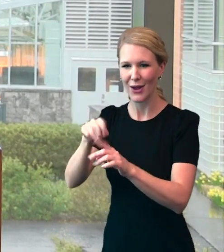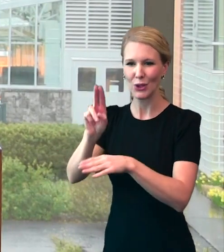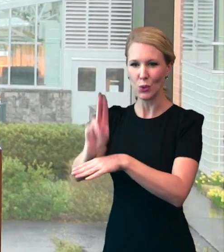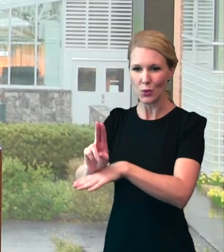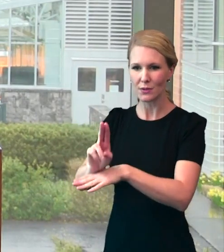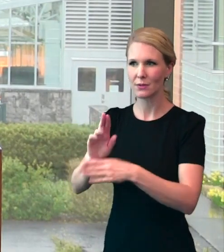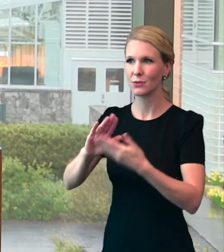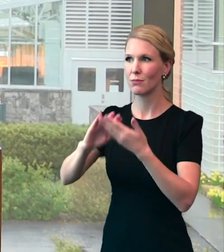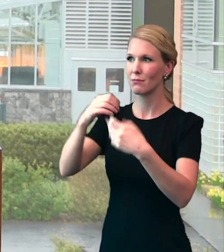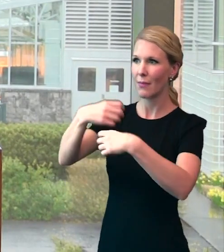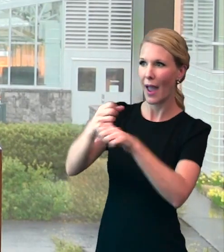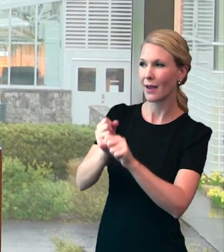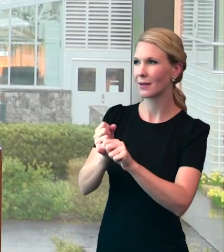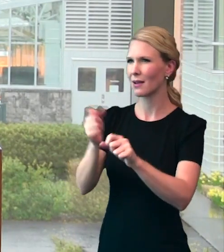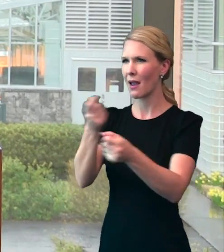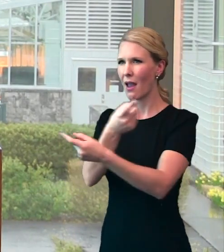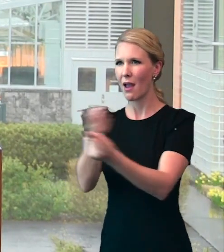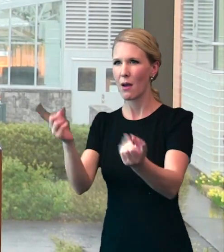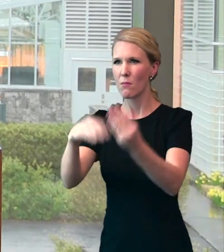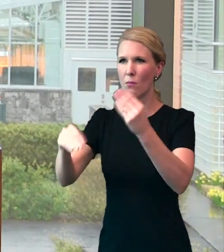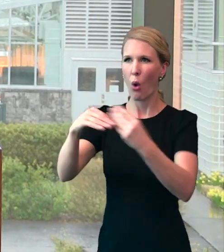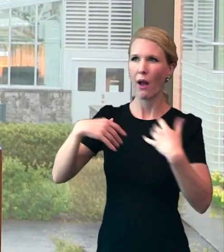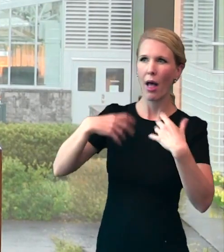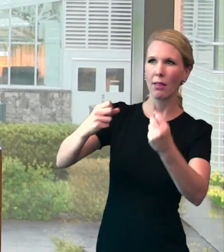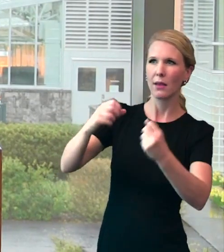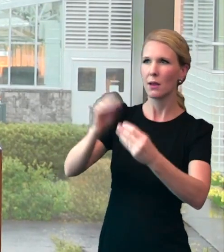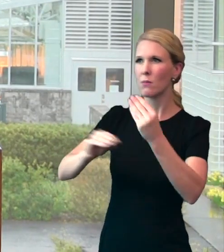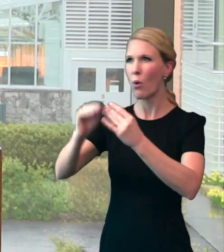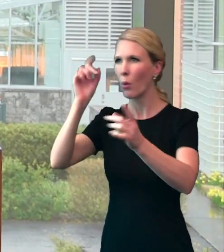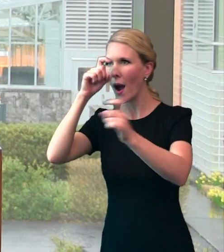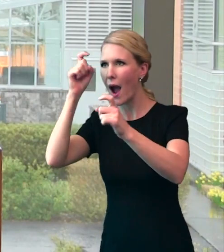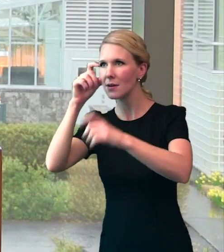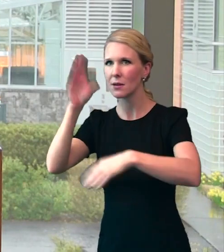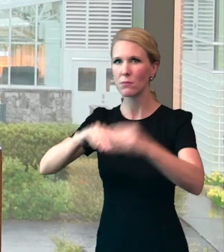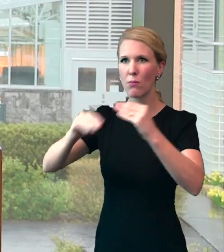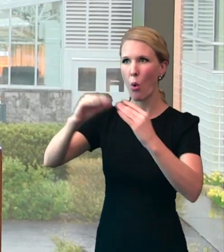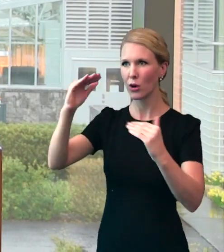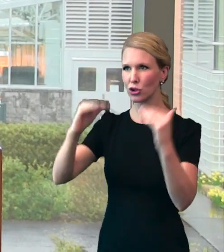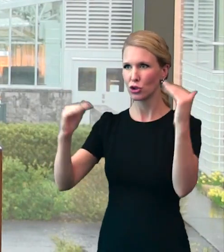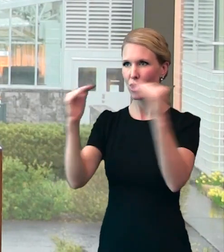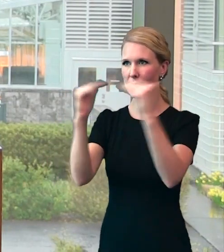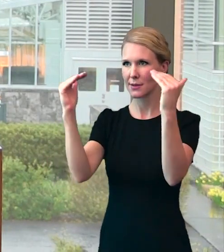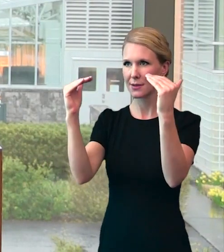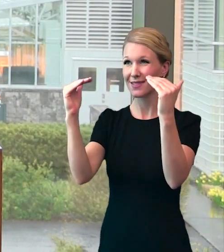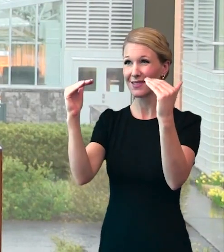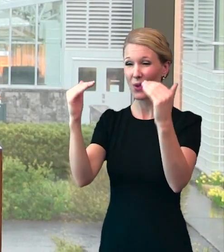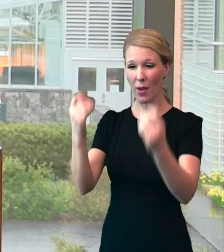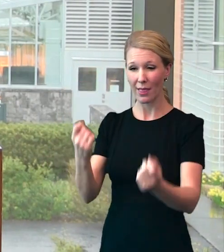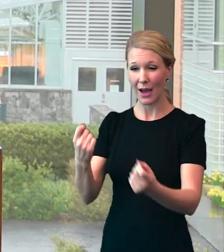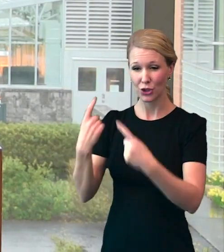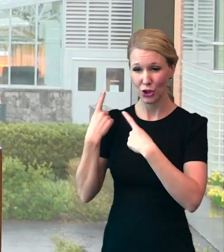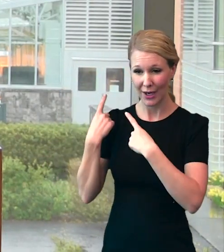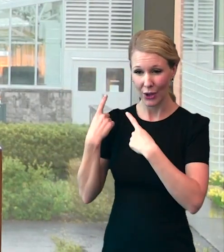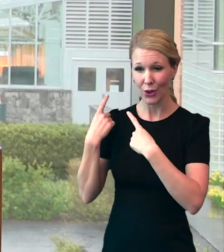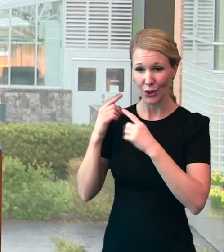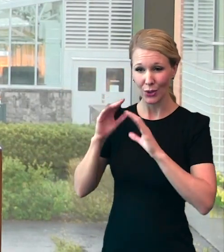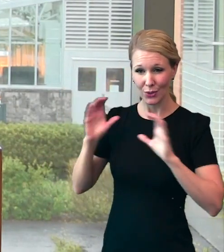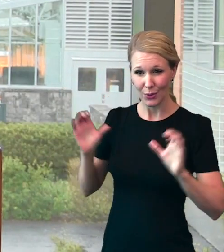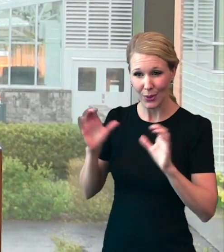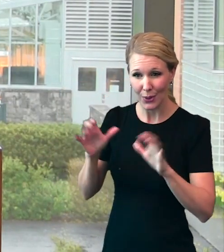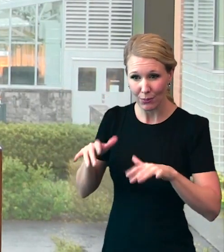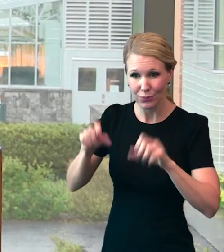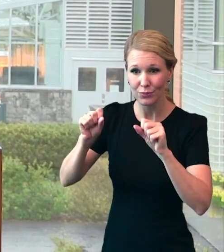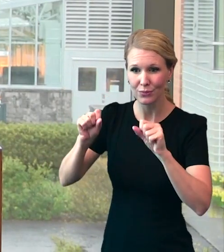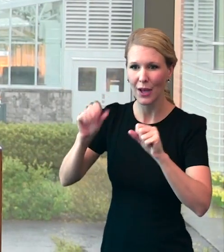healthier, wiser, and more just. You've done this over the last year, and I know you will continue to do